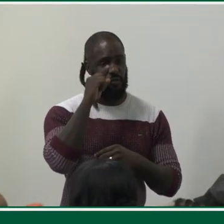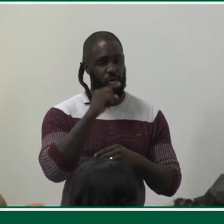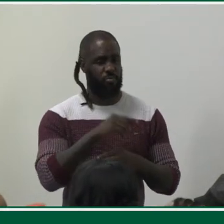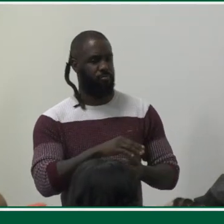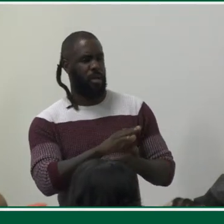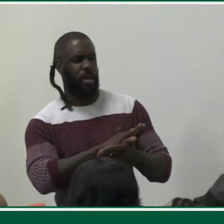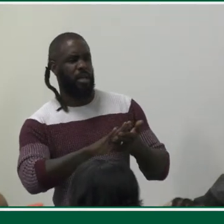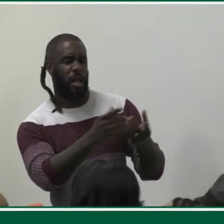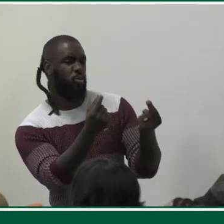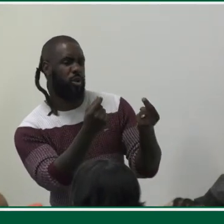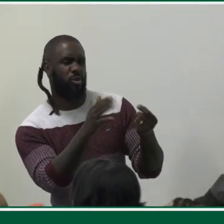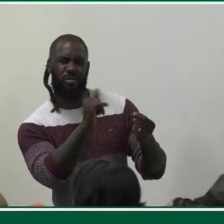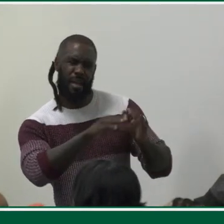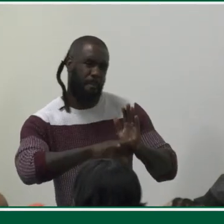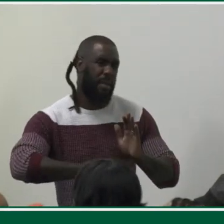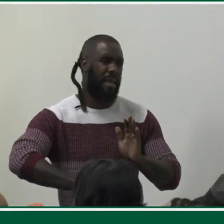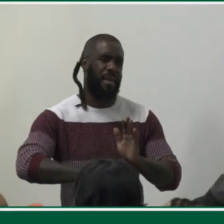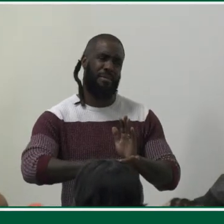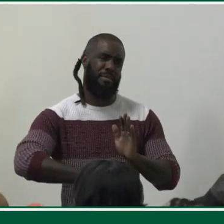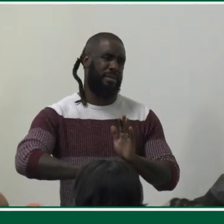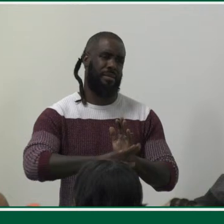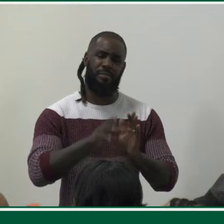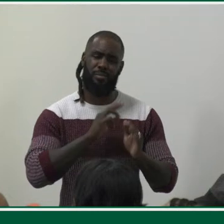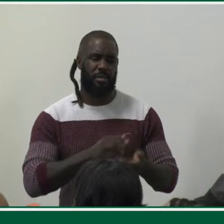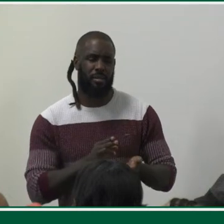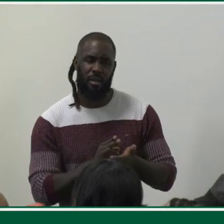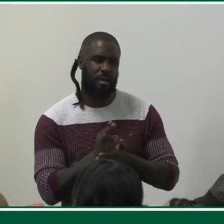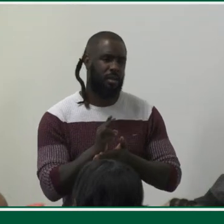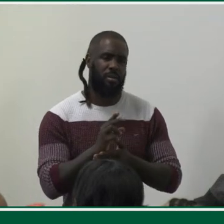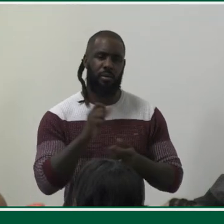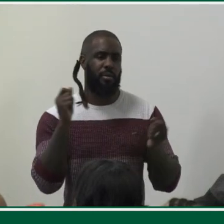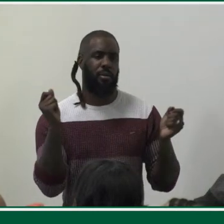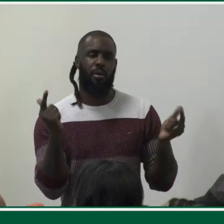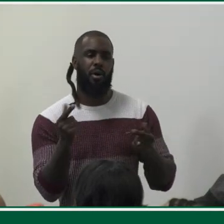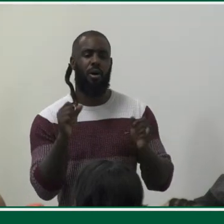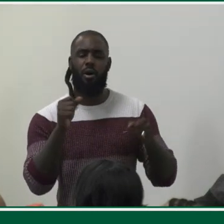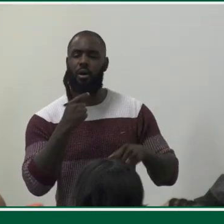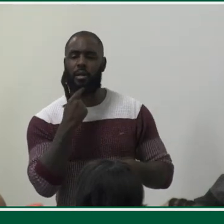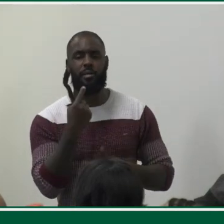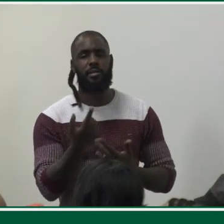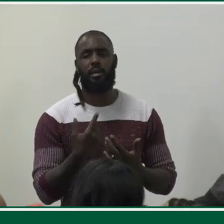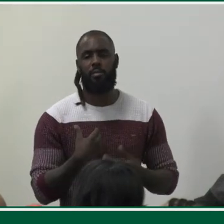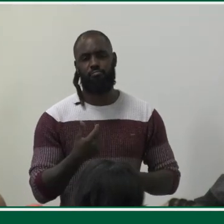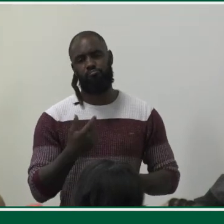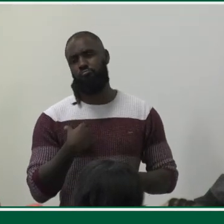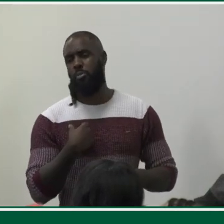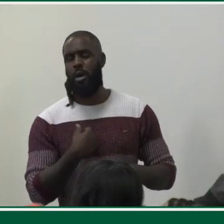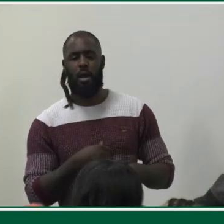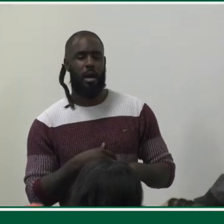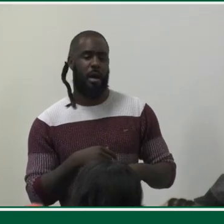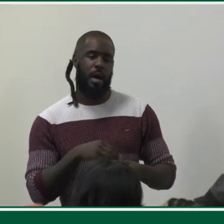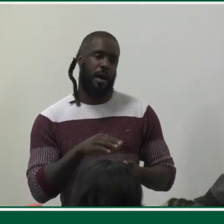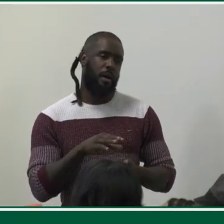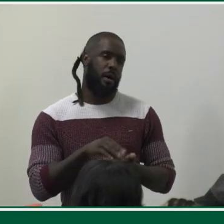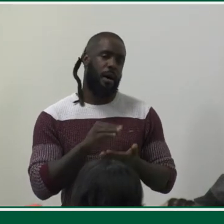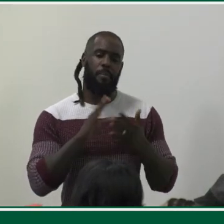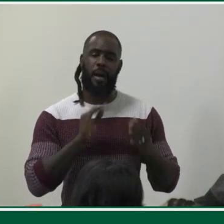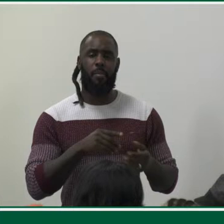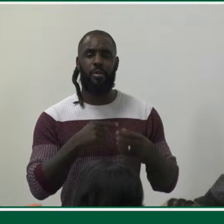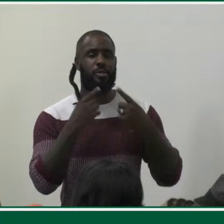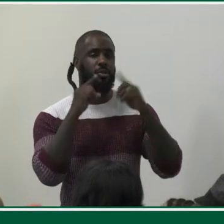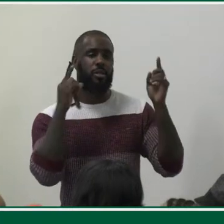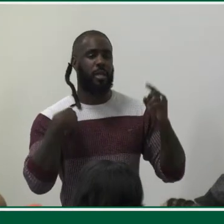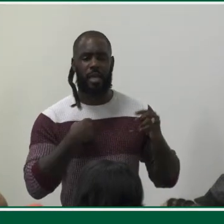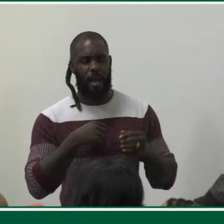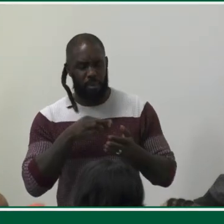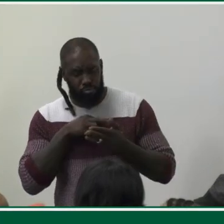And they're basic things, right? Because the truth is, everybody could tell you generally. I'm a student success researcher. I've been doing research on Black students my